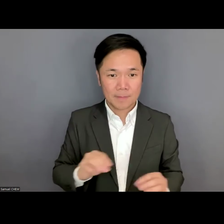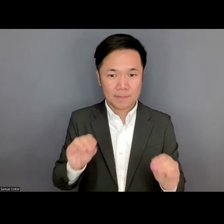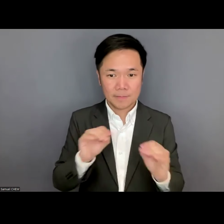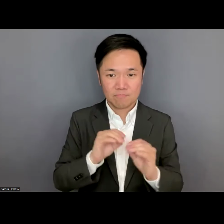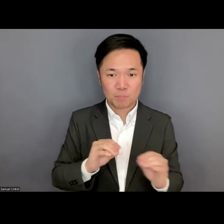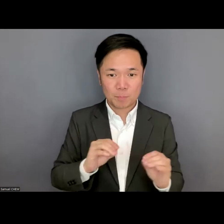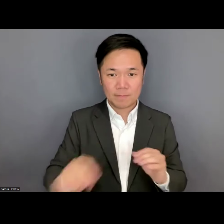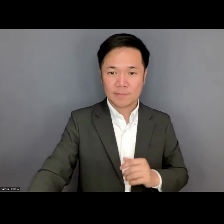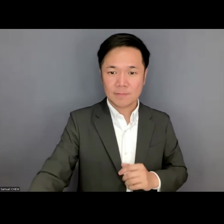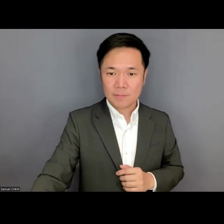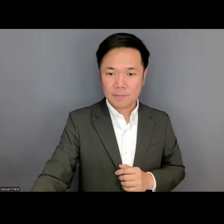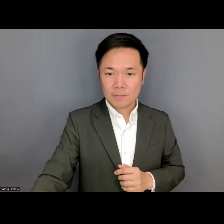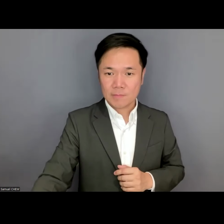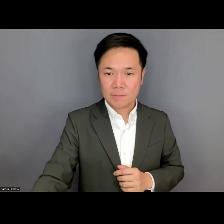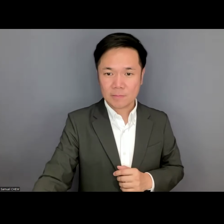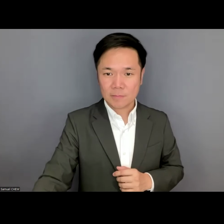opportunité,